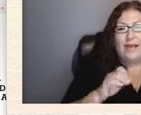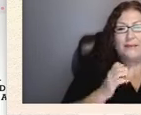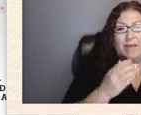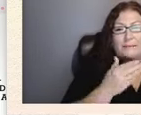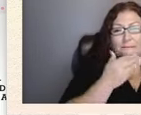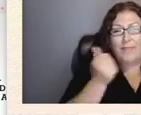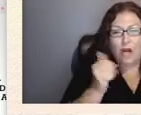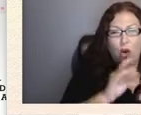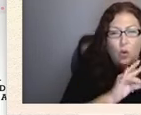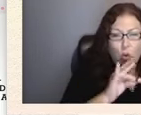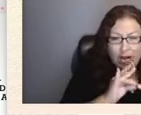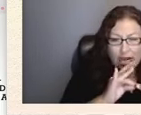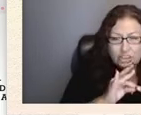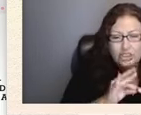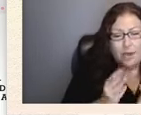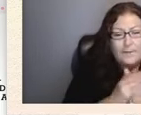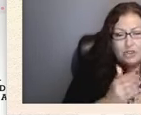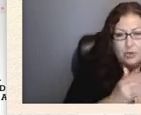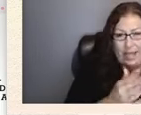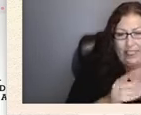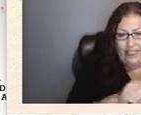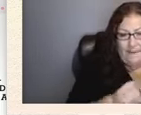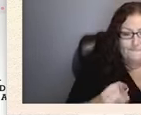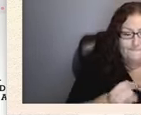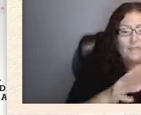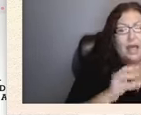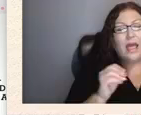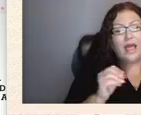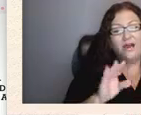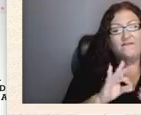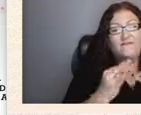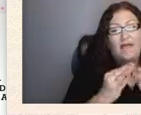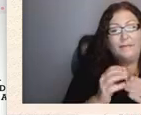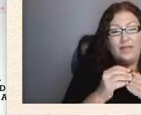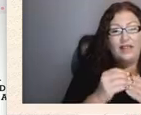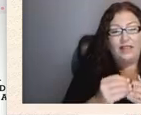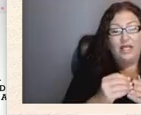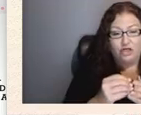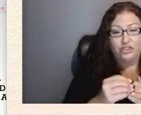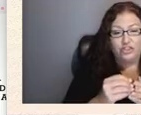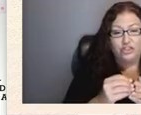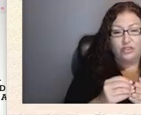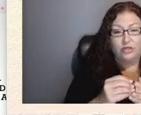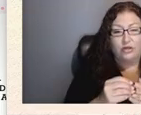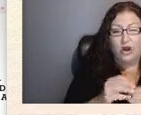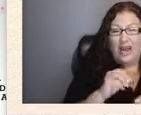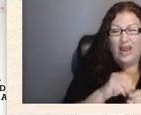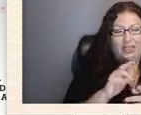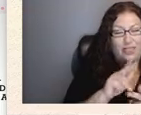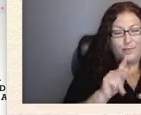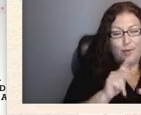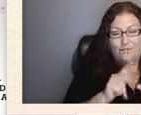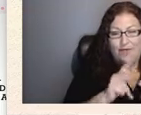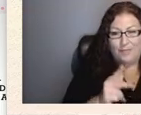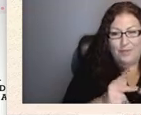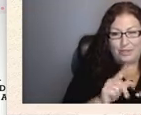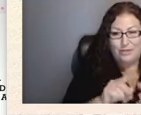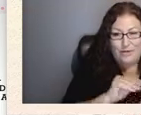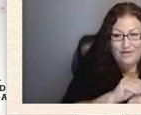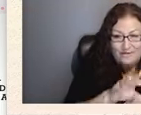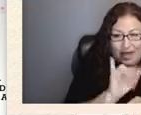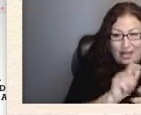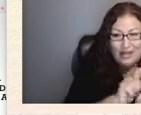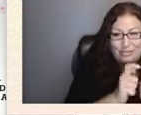coordination between them. And family leaders are in the perfect place to affect that change,